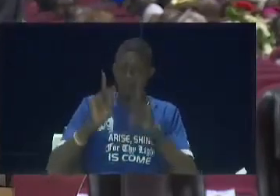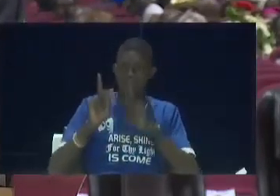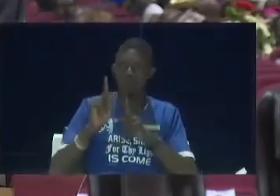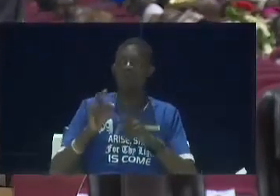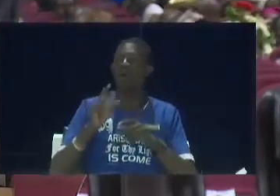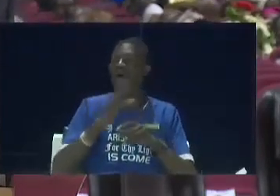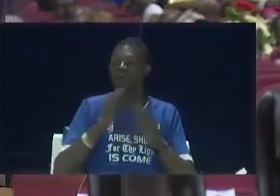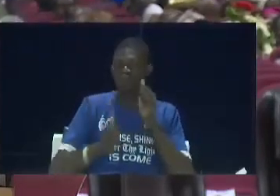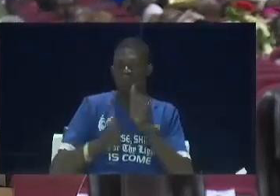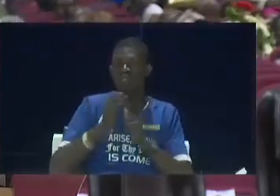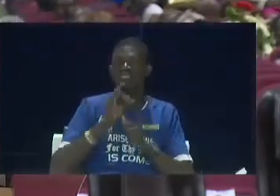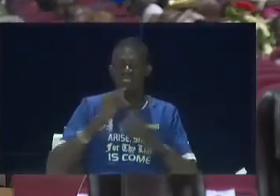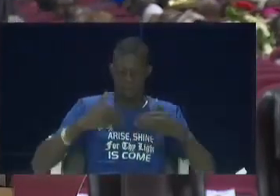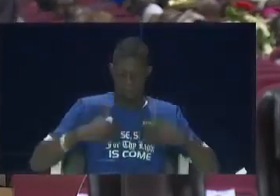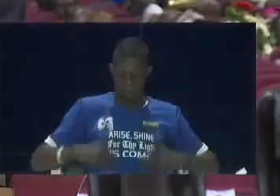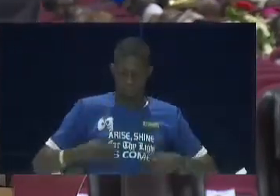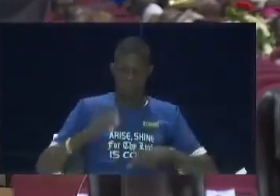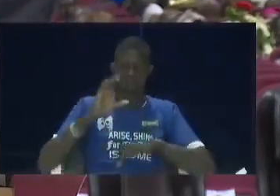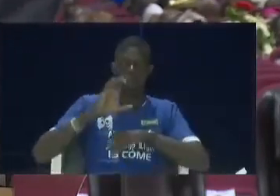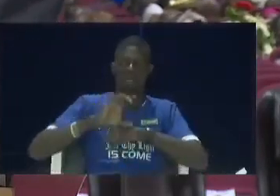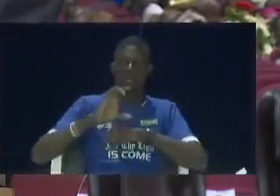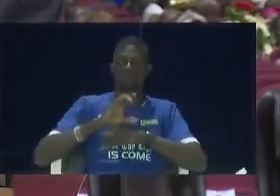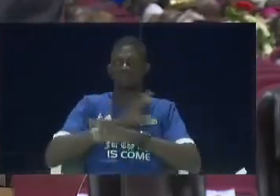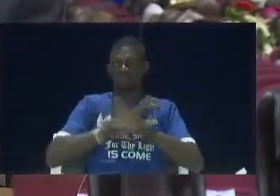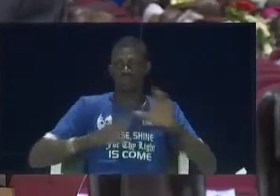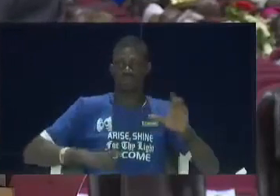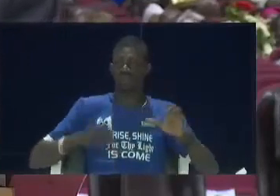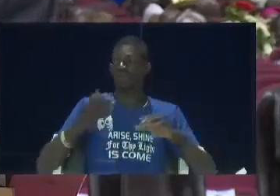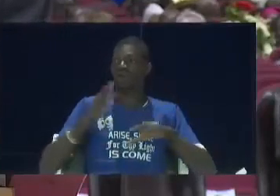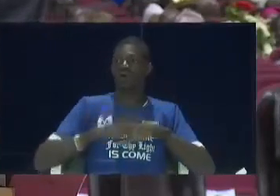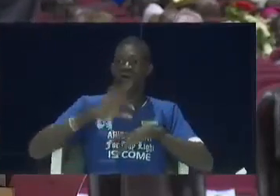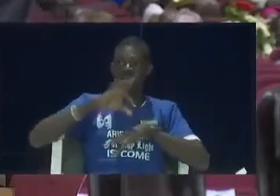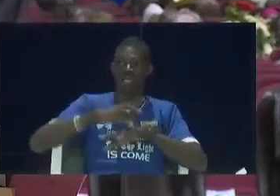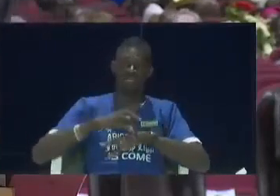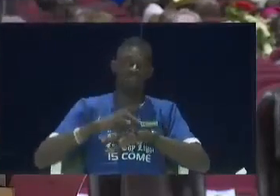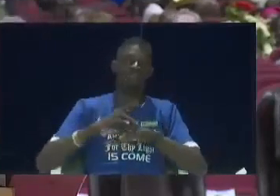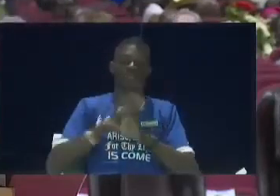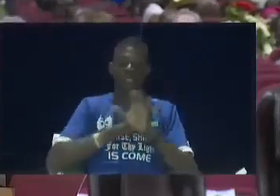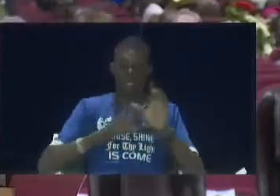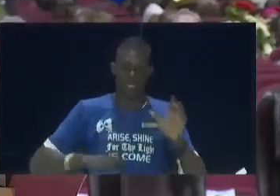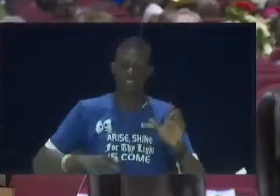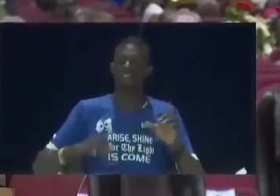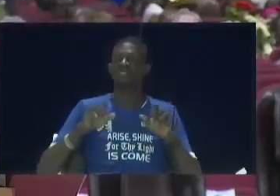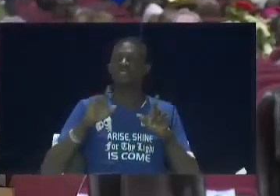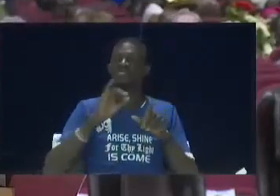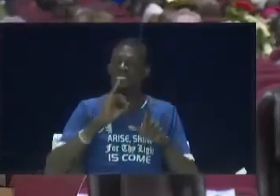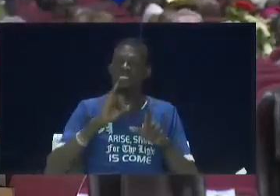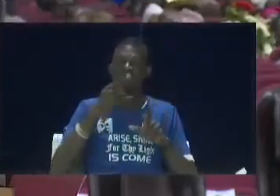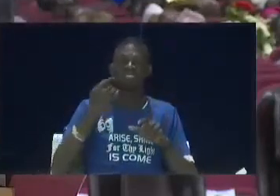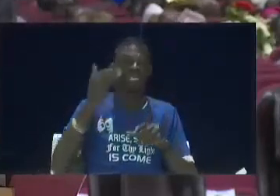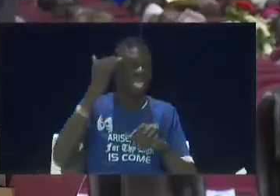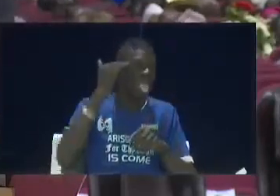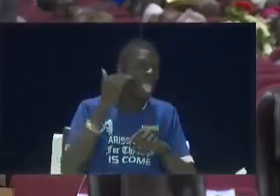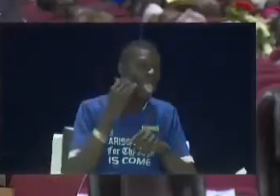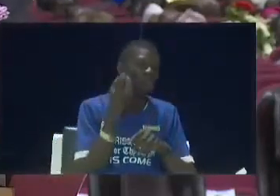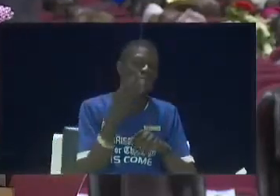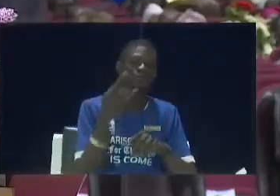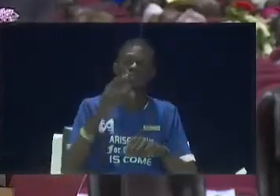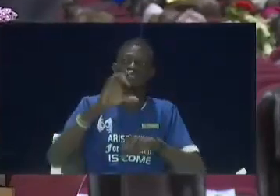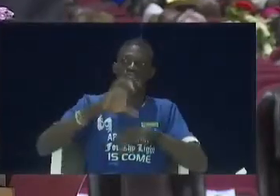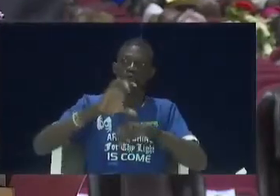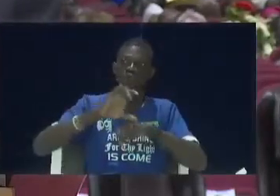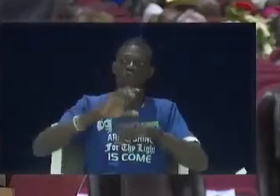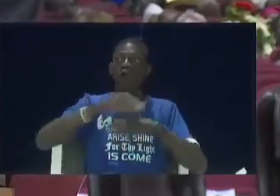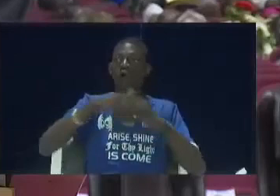of Christ on earth, with Christ himself as the head of the church. All